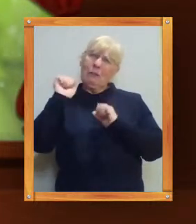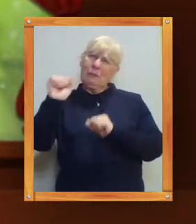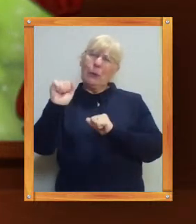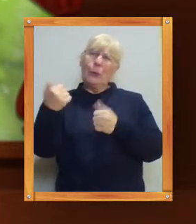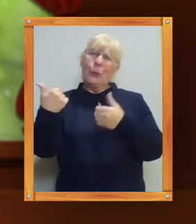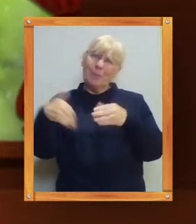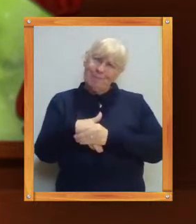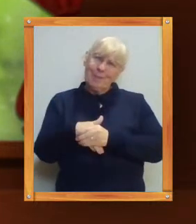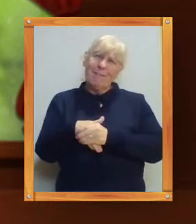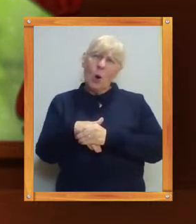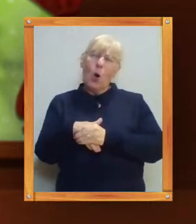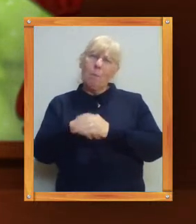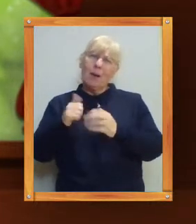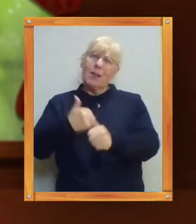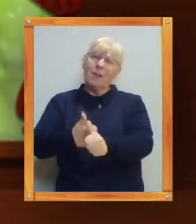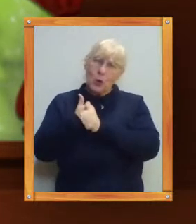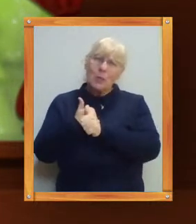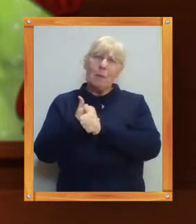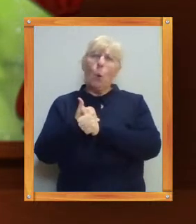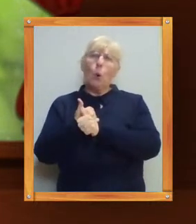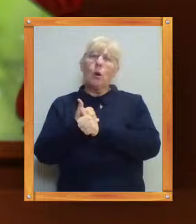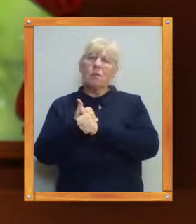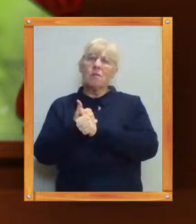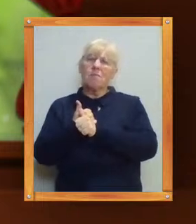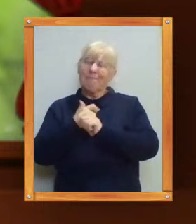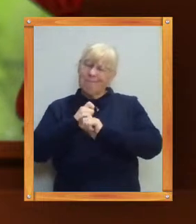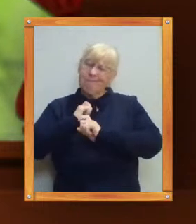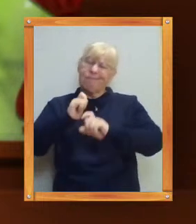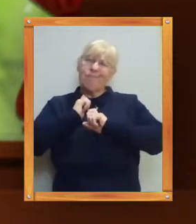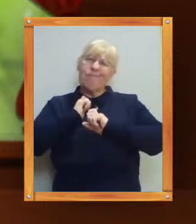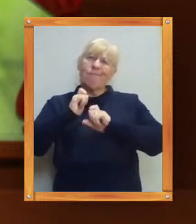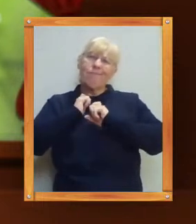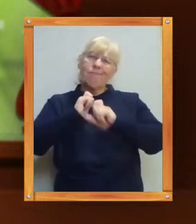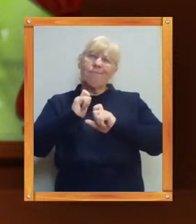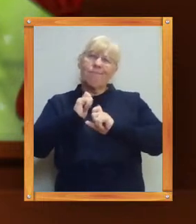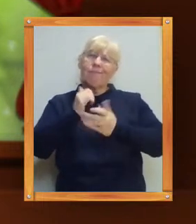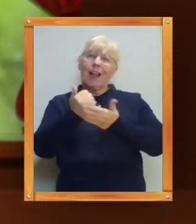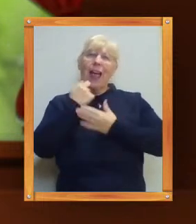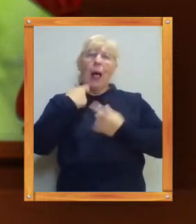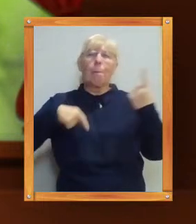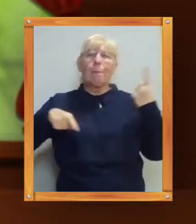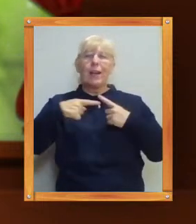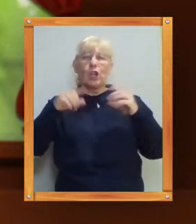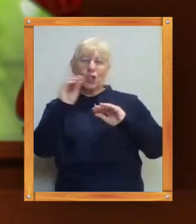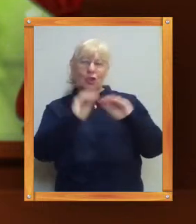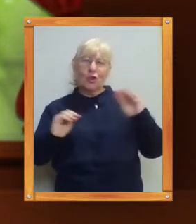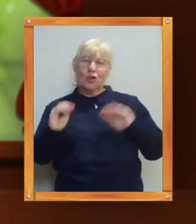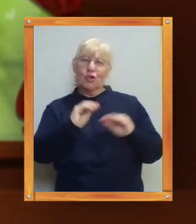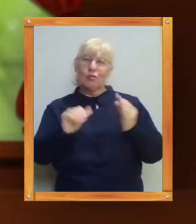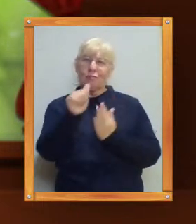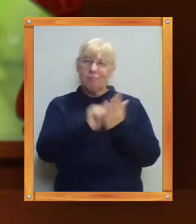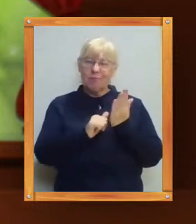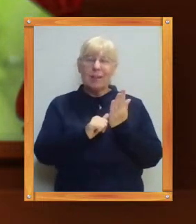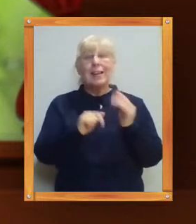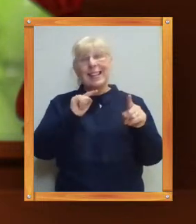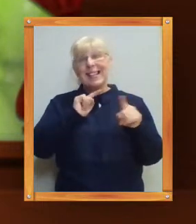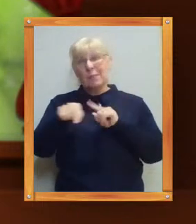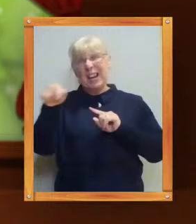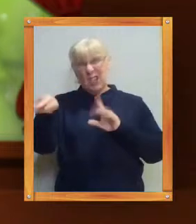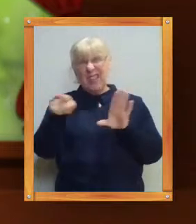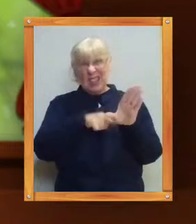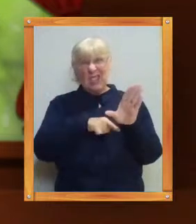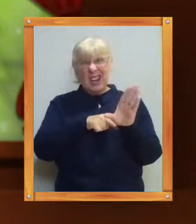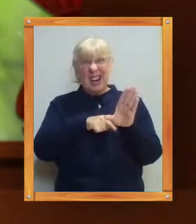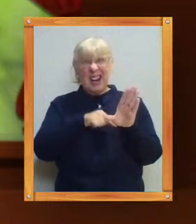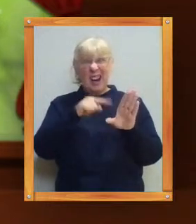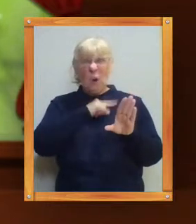continued support in helping us all put this together, especially this year, and to be able to bring the event to